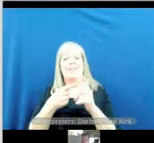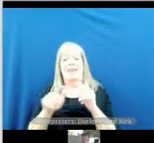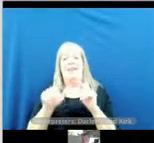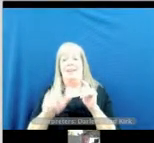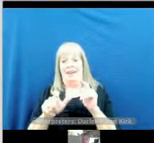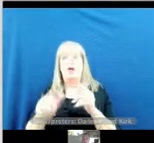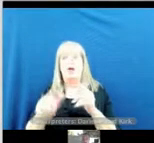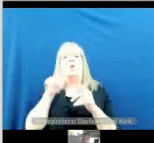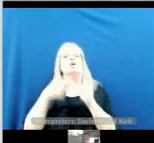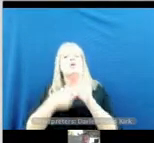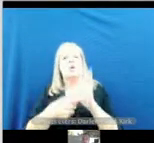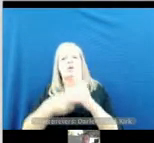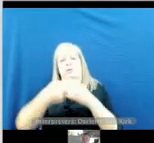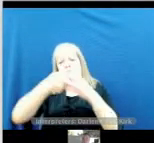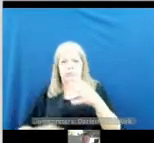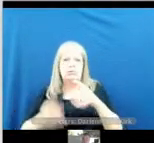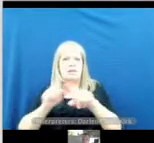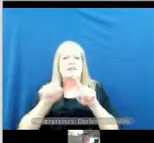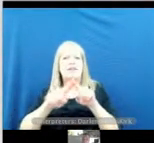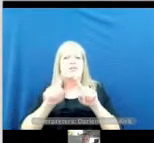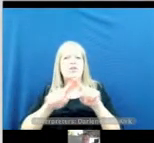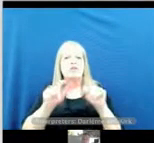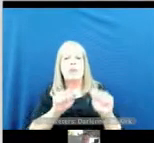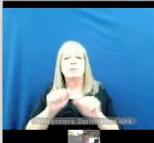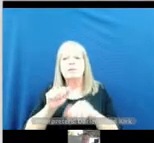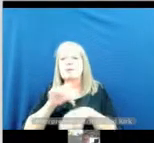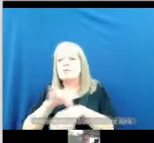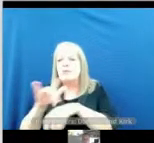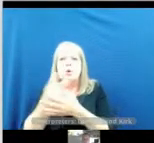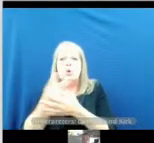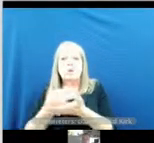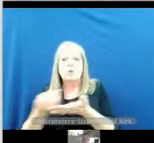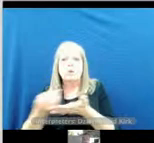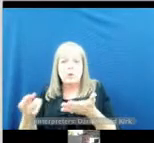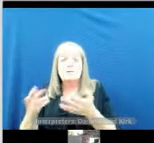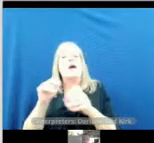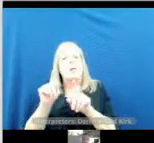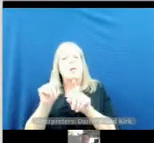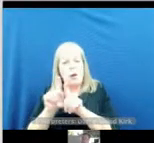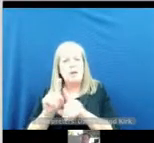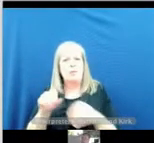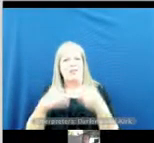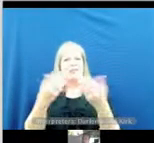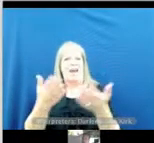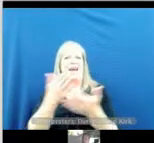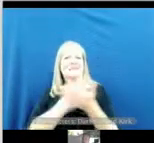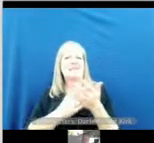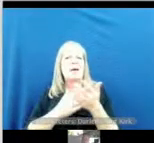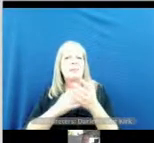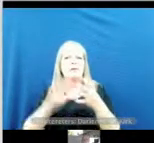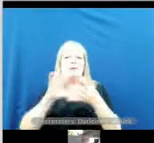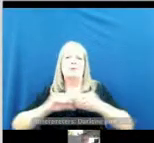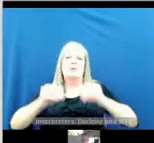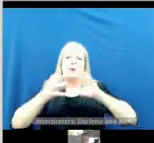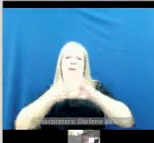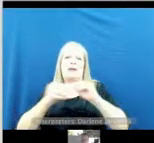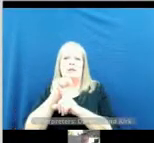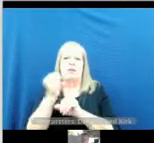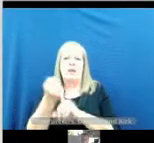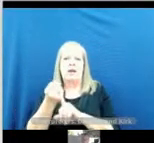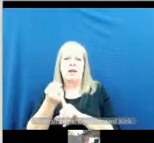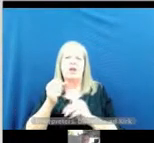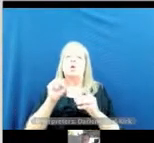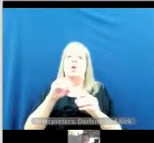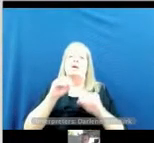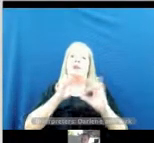resources. Within there are some scenarios. So you say, I don't want to recreate the wheel. Let me look at, there might be